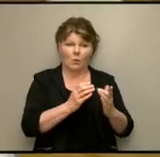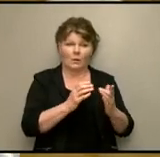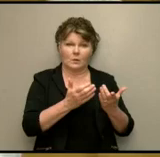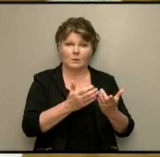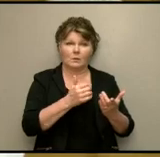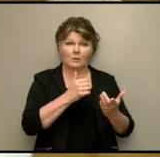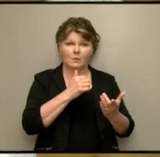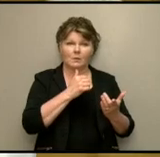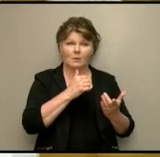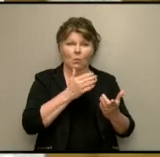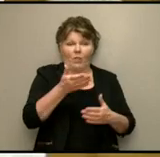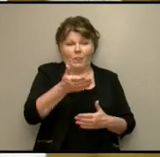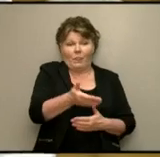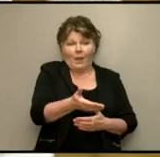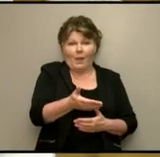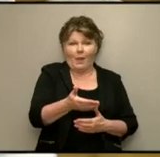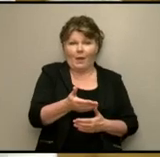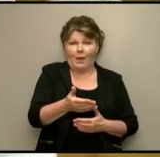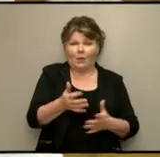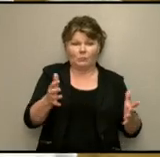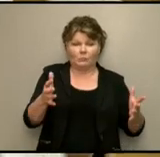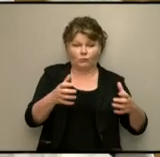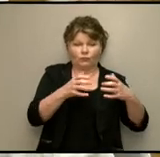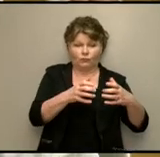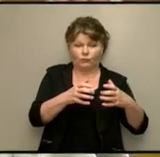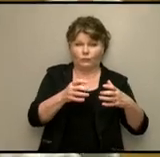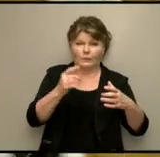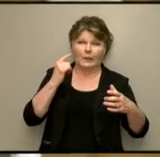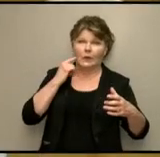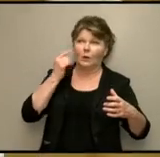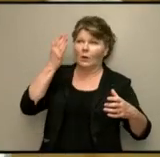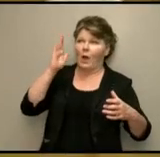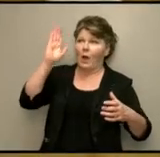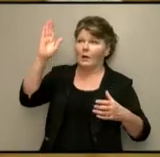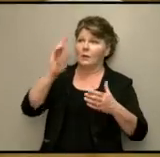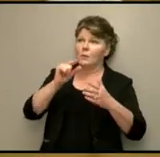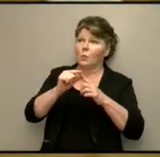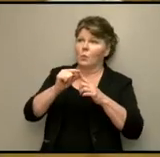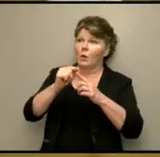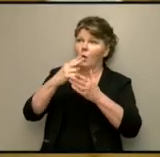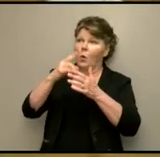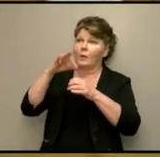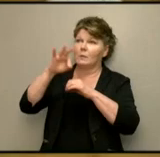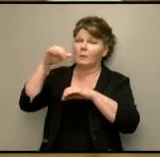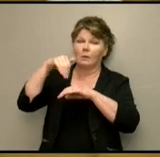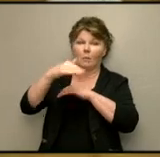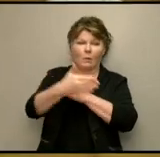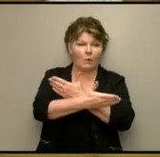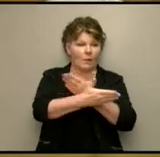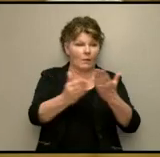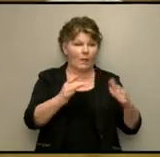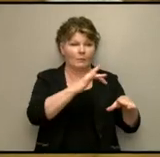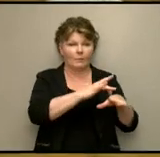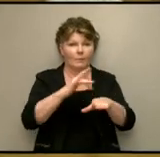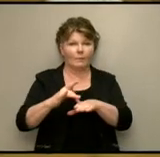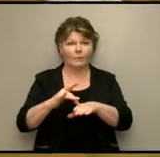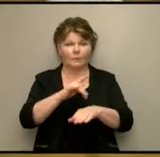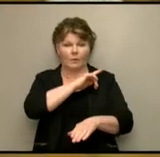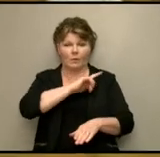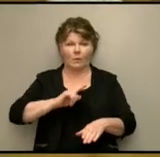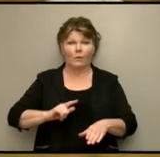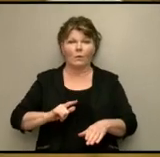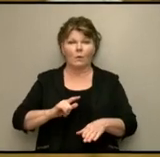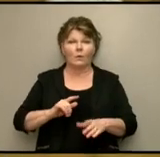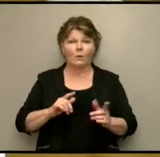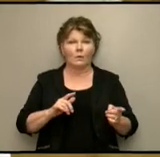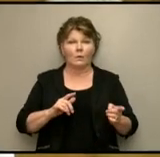Spirit. They were just there, gathered to hear God's word. And suddenly God sent the Holy Spirit in on them. And when Peter told the pagan